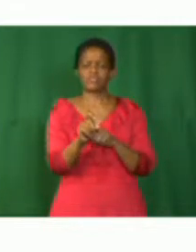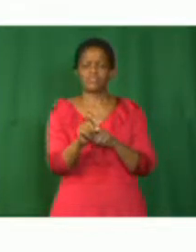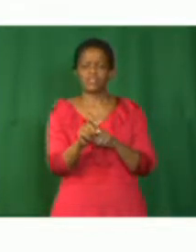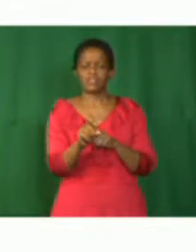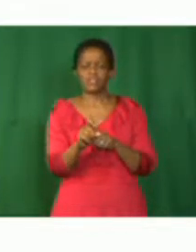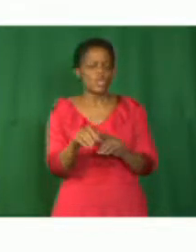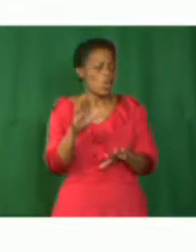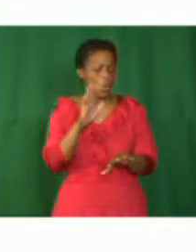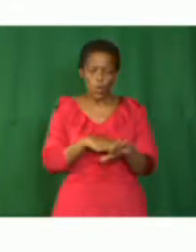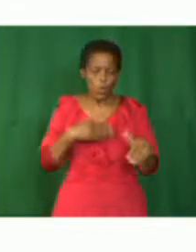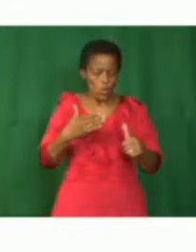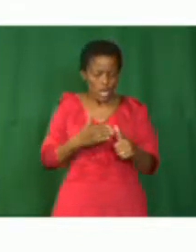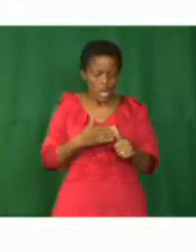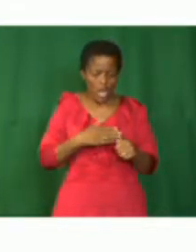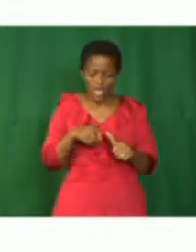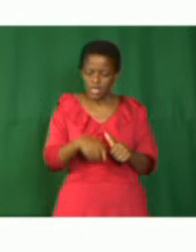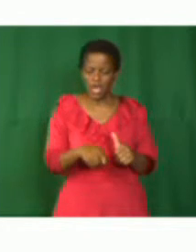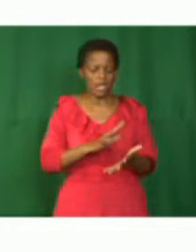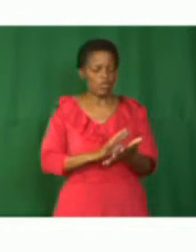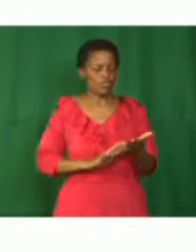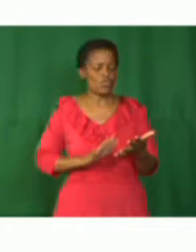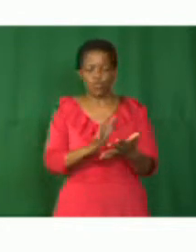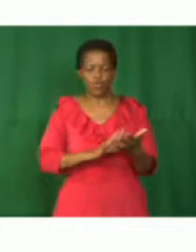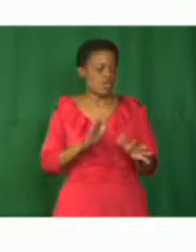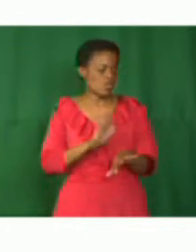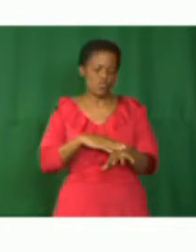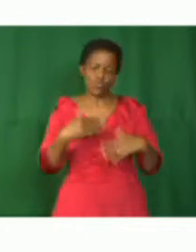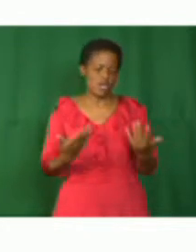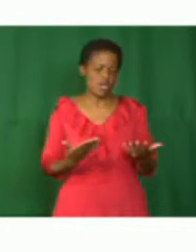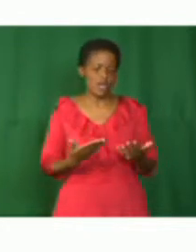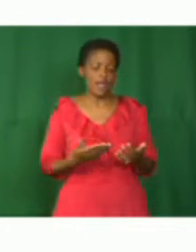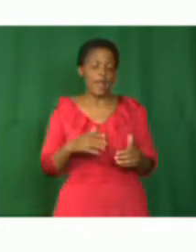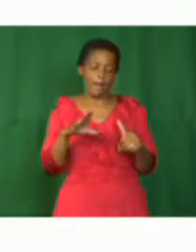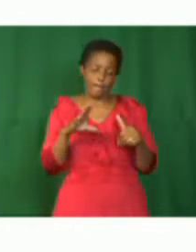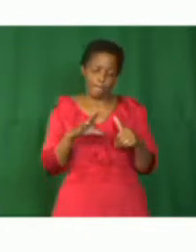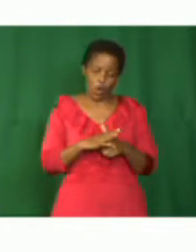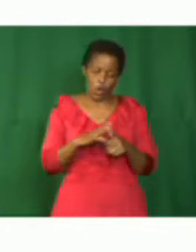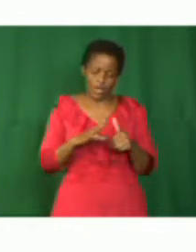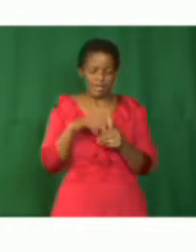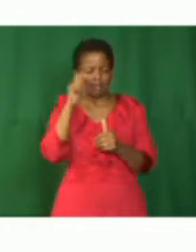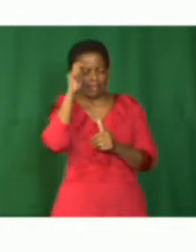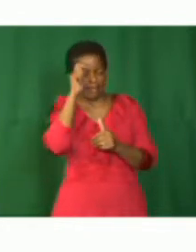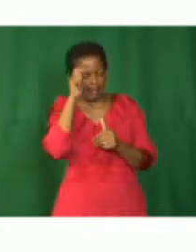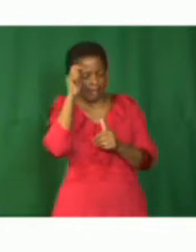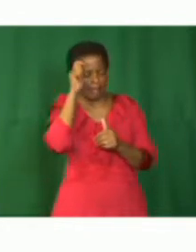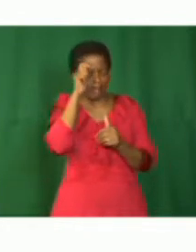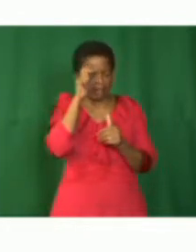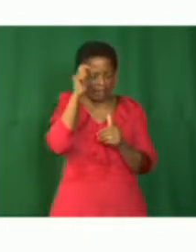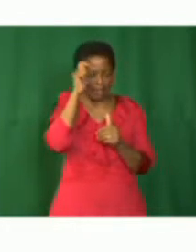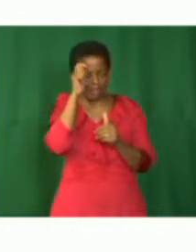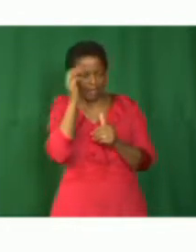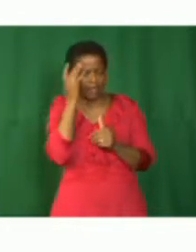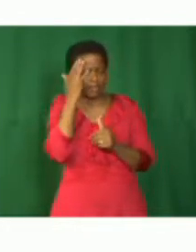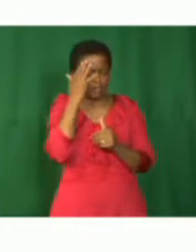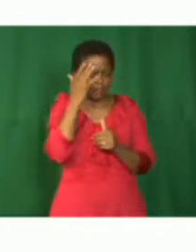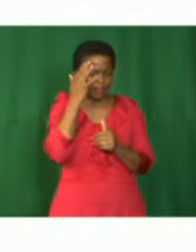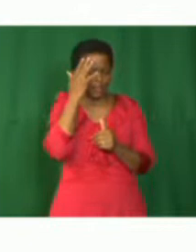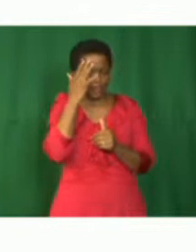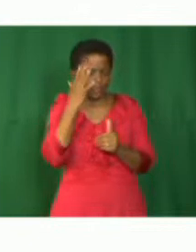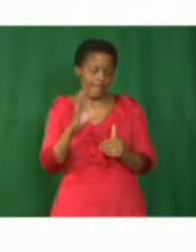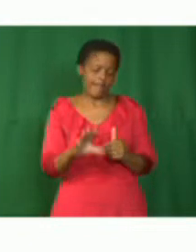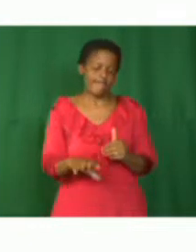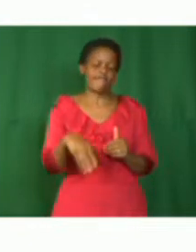passage, but you need to make inferences until you arrive in the answer. So